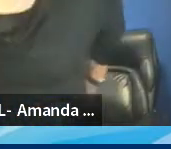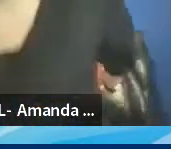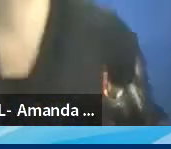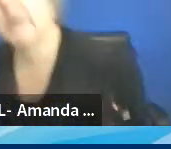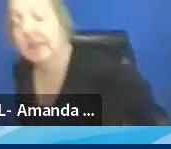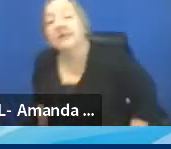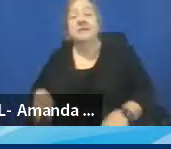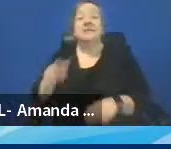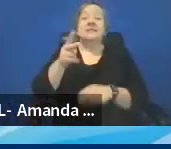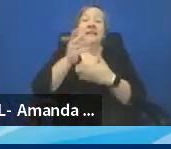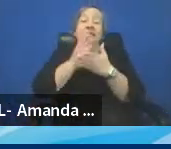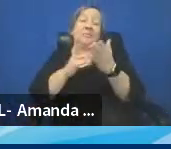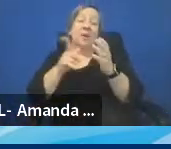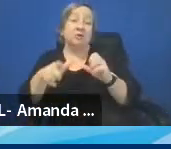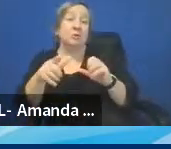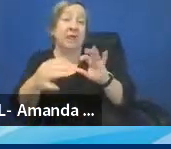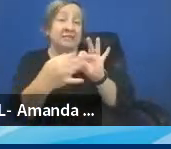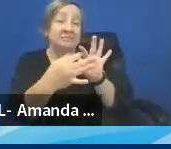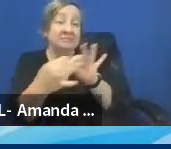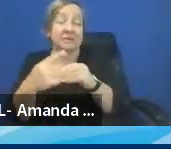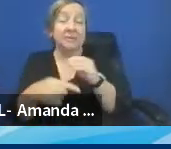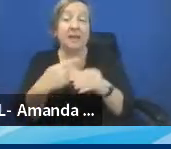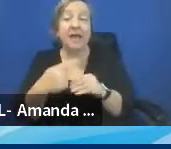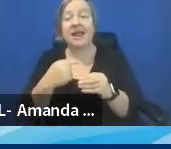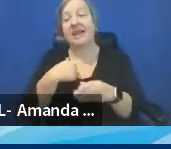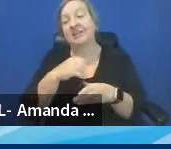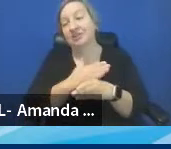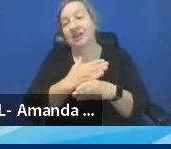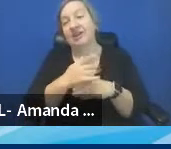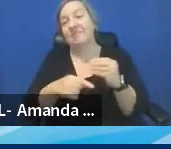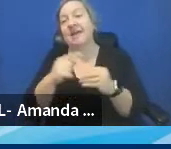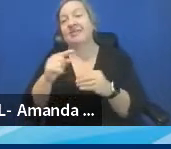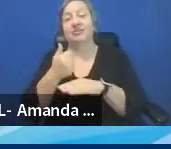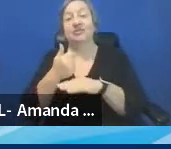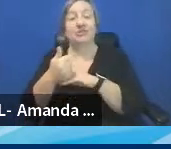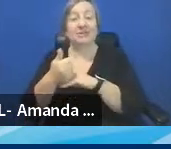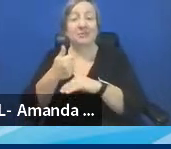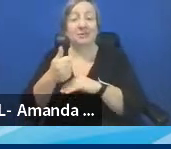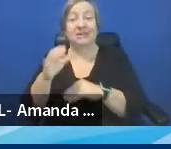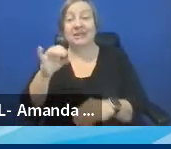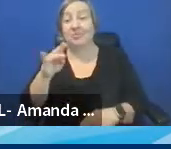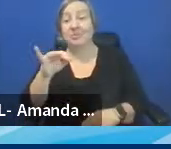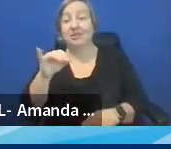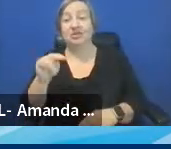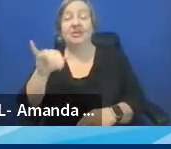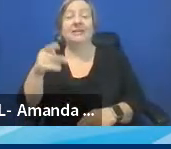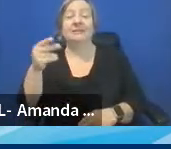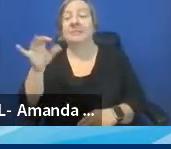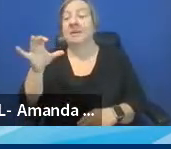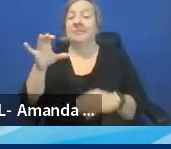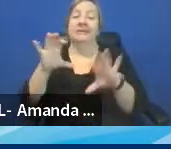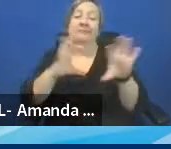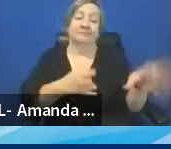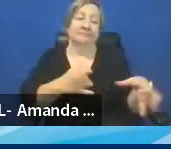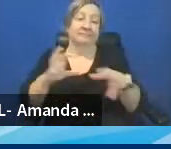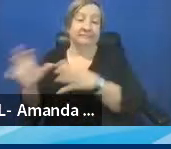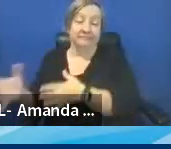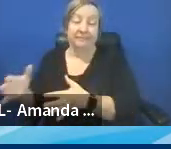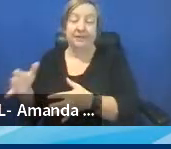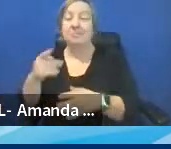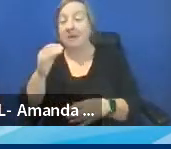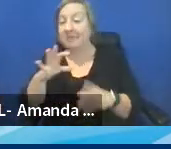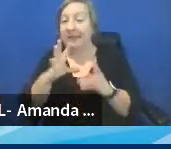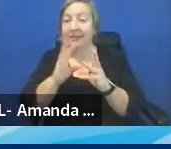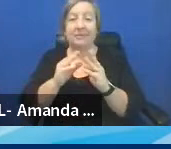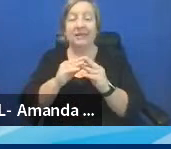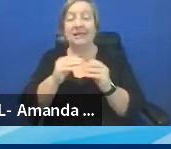weigh in on, which I shared on the one slide about the transportation commissions, they are public bodies that have public meetings